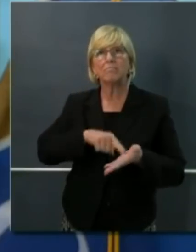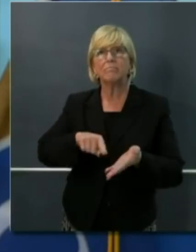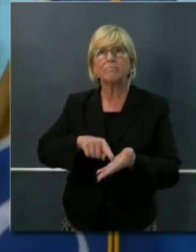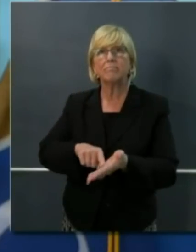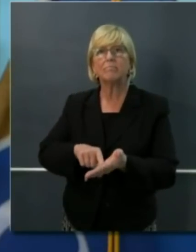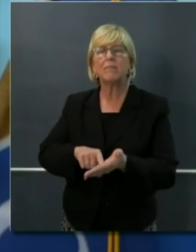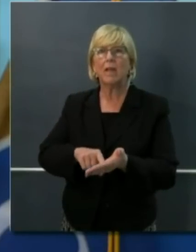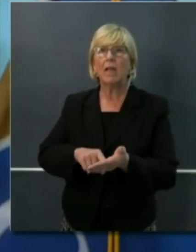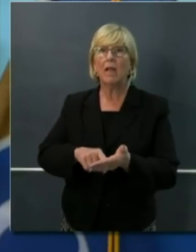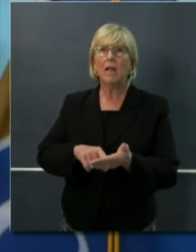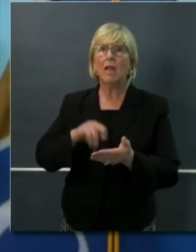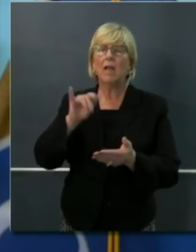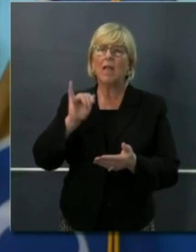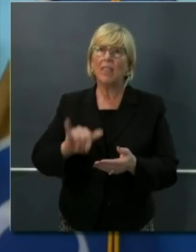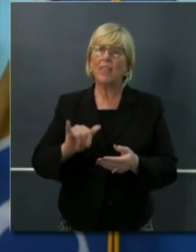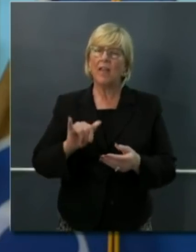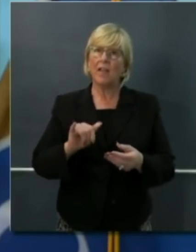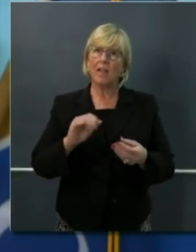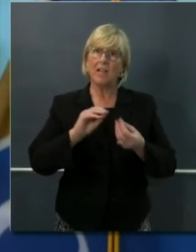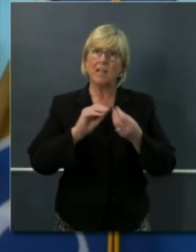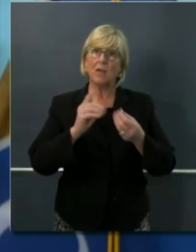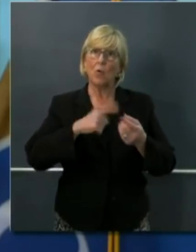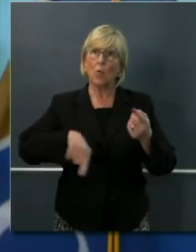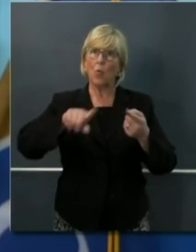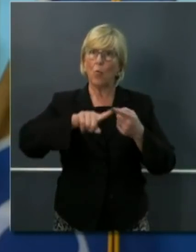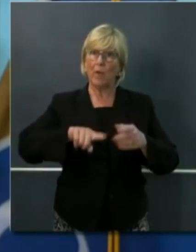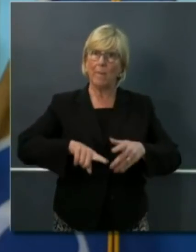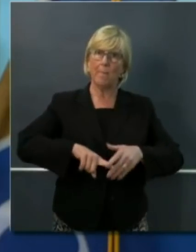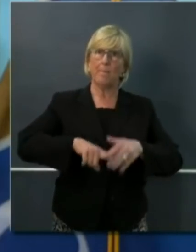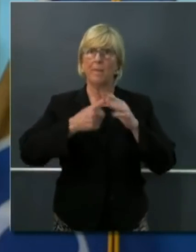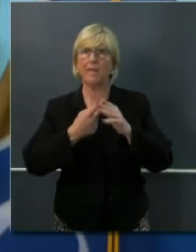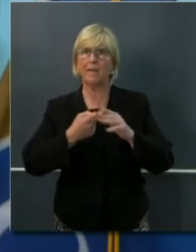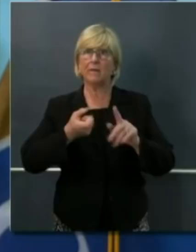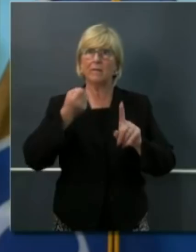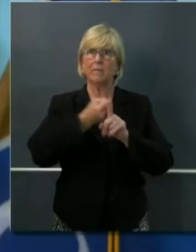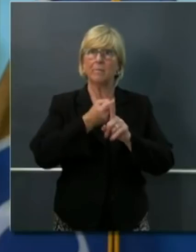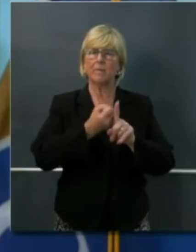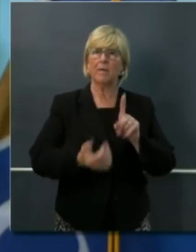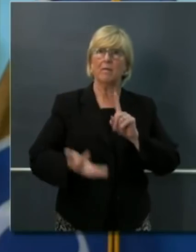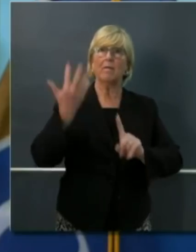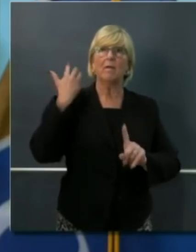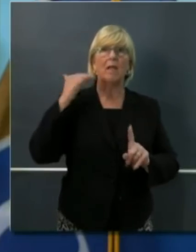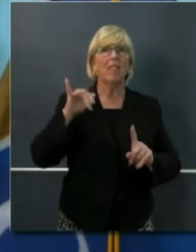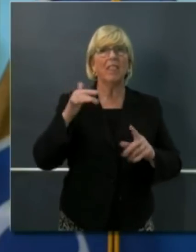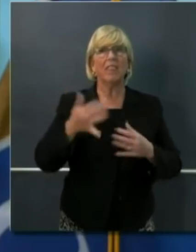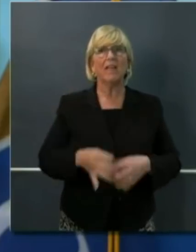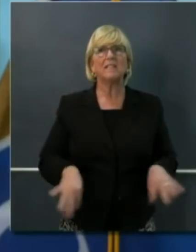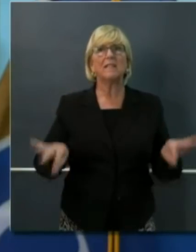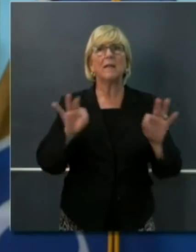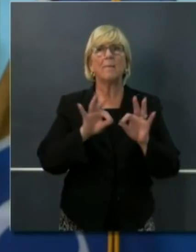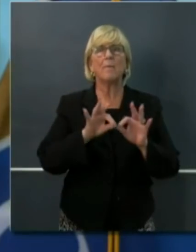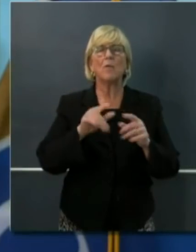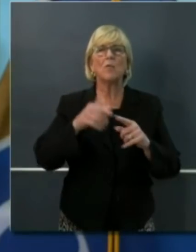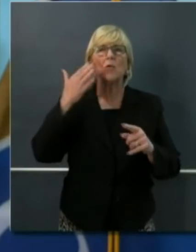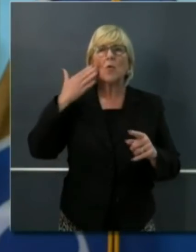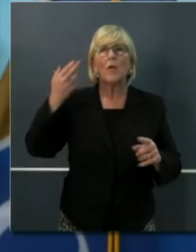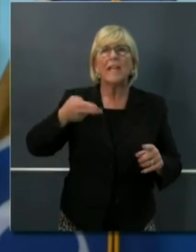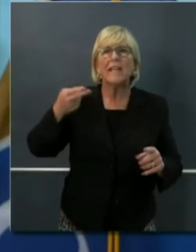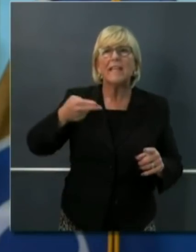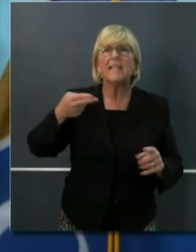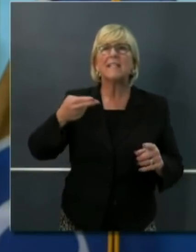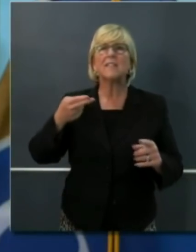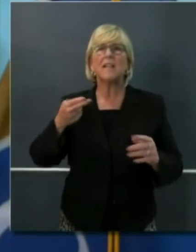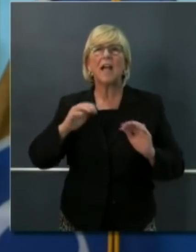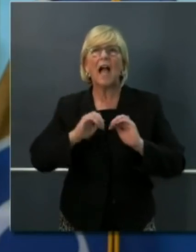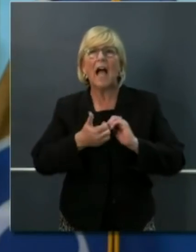is important forensic information, profoundly significant in terms of understanding the epidemiology of this disease. All of